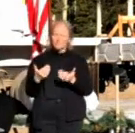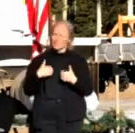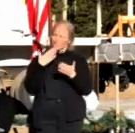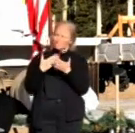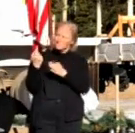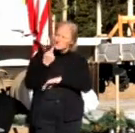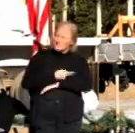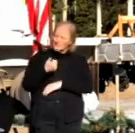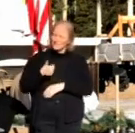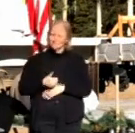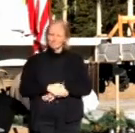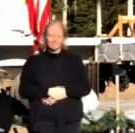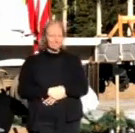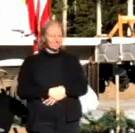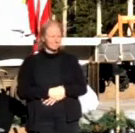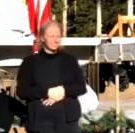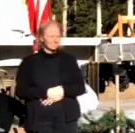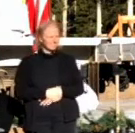day.